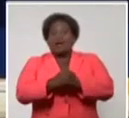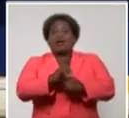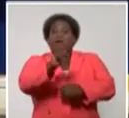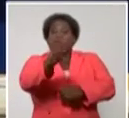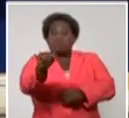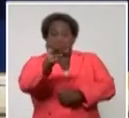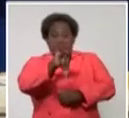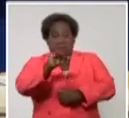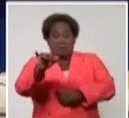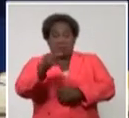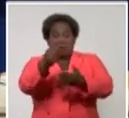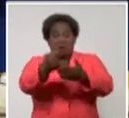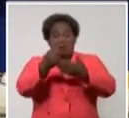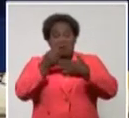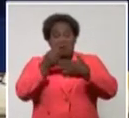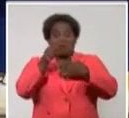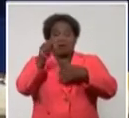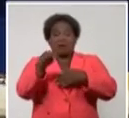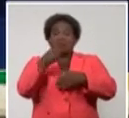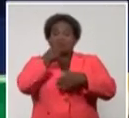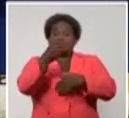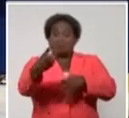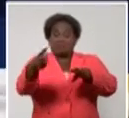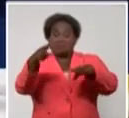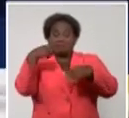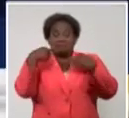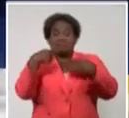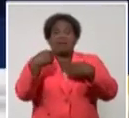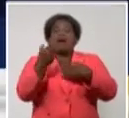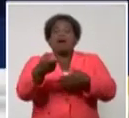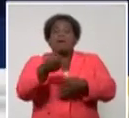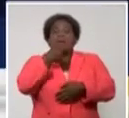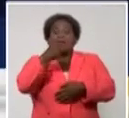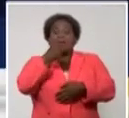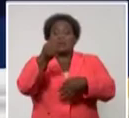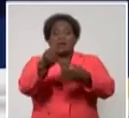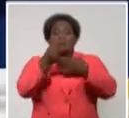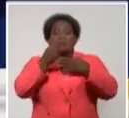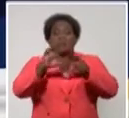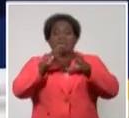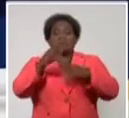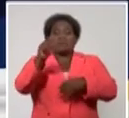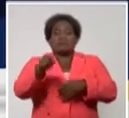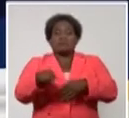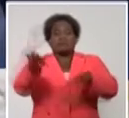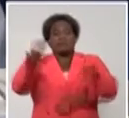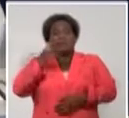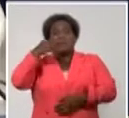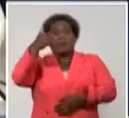Good morning to all of you who make this broadcast possible, and to all of those who follow us daily.